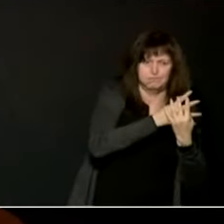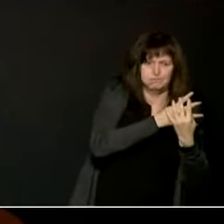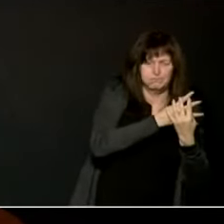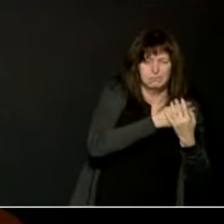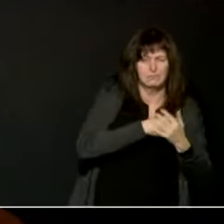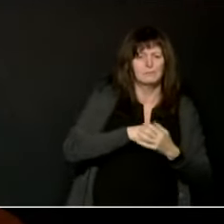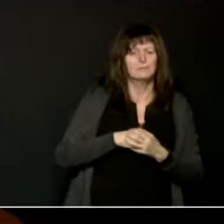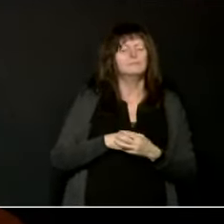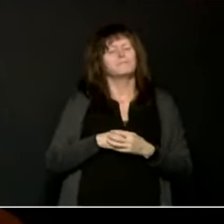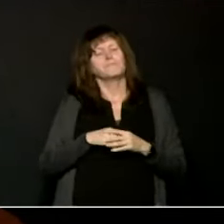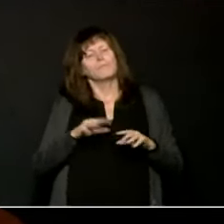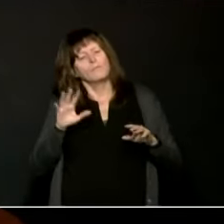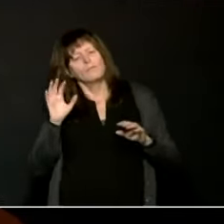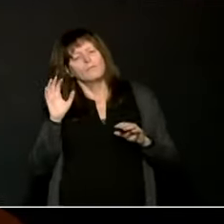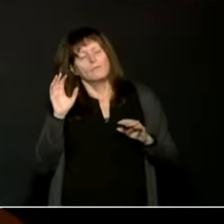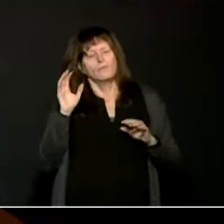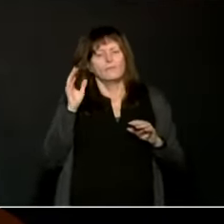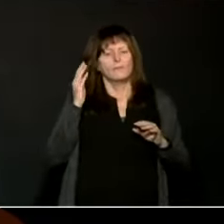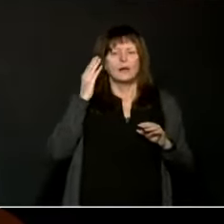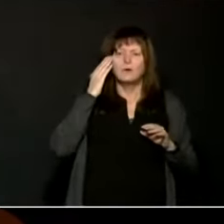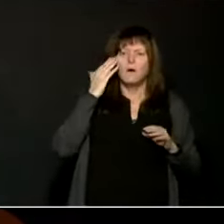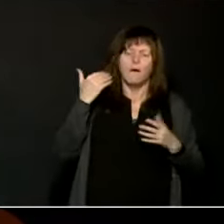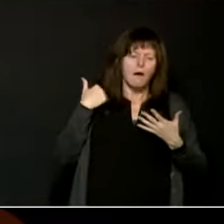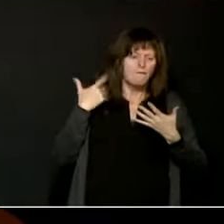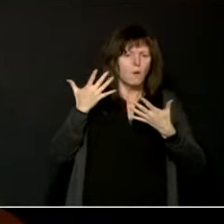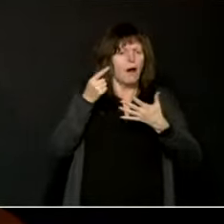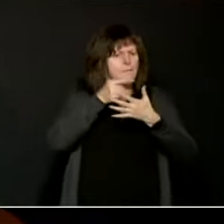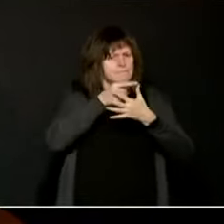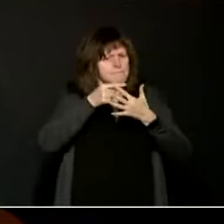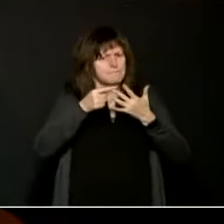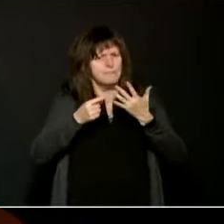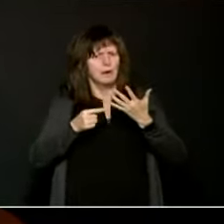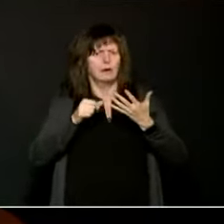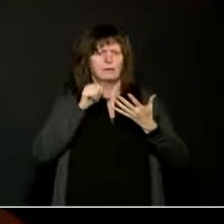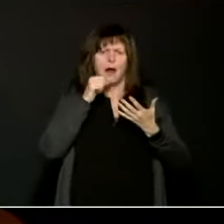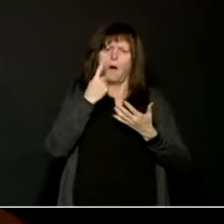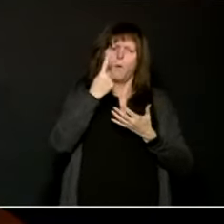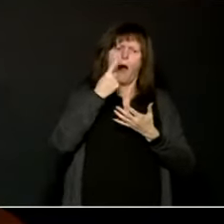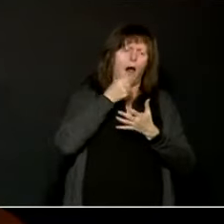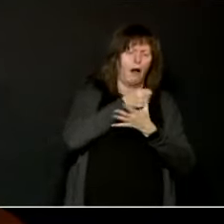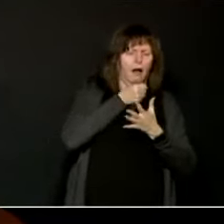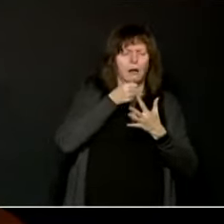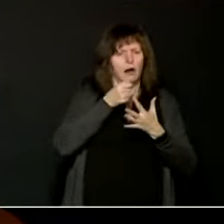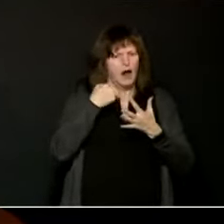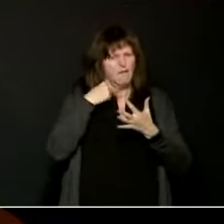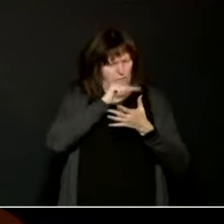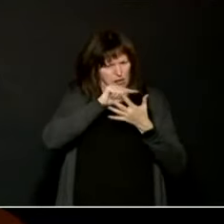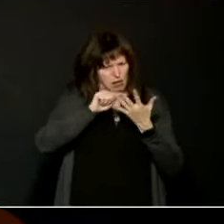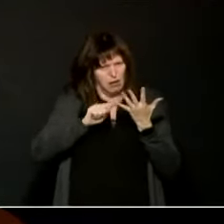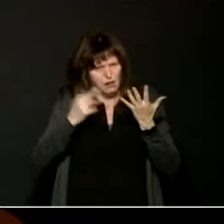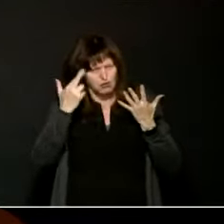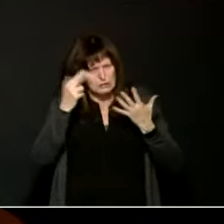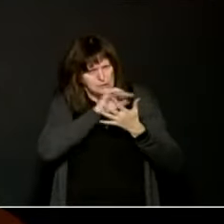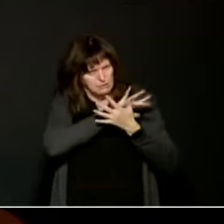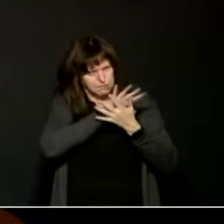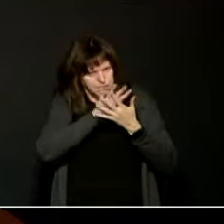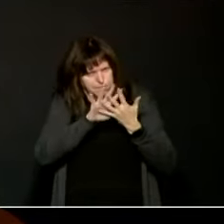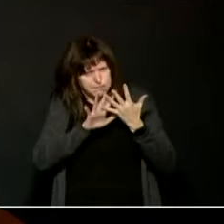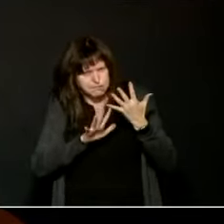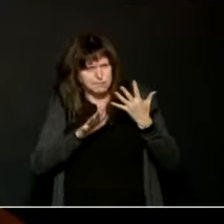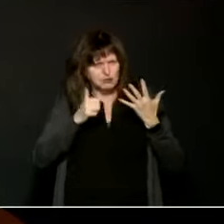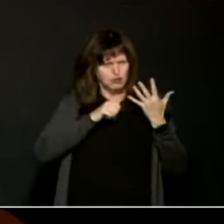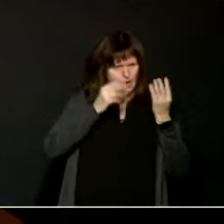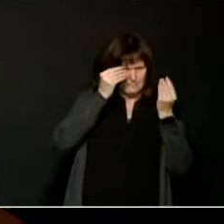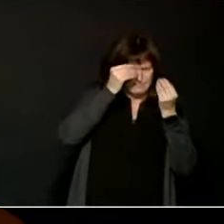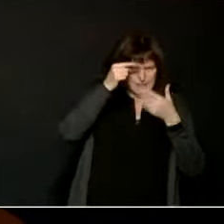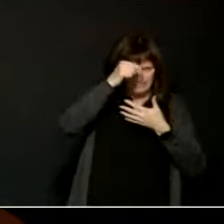things, but you did say earlier that you're watching a number of health units. So are you looking at any health units now for going